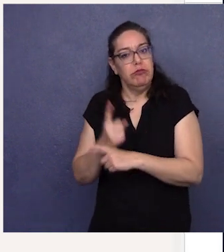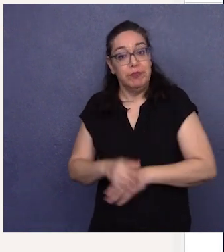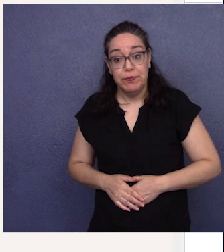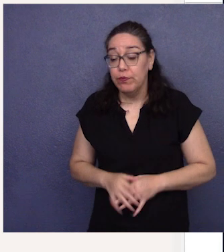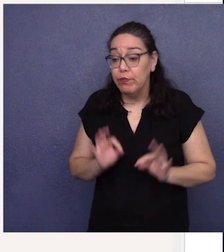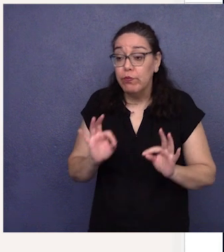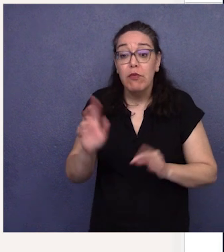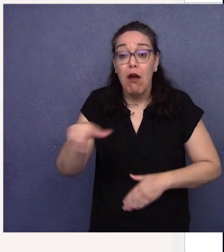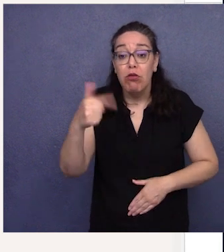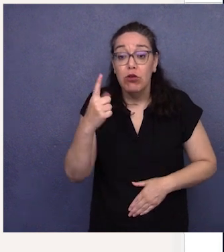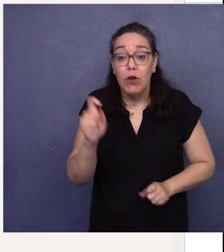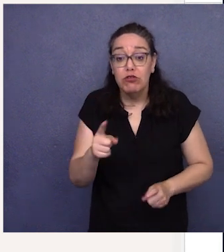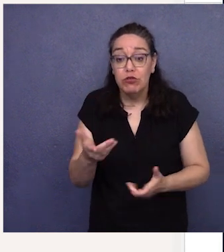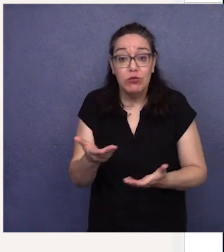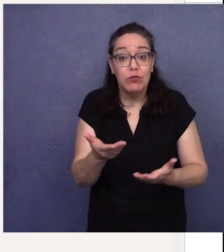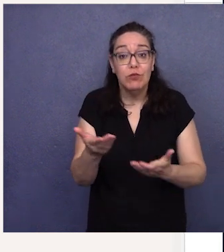other questions?